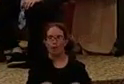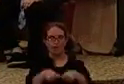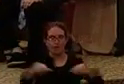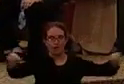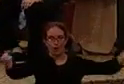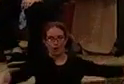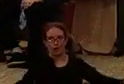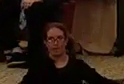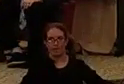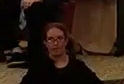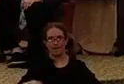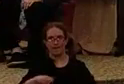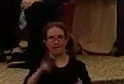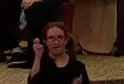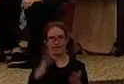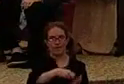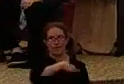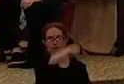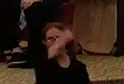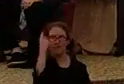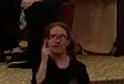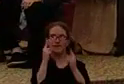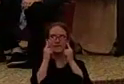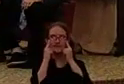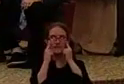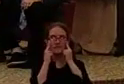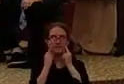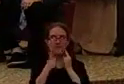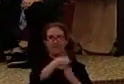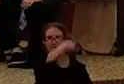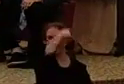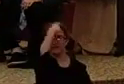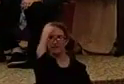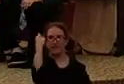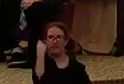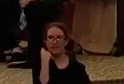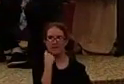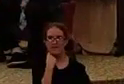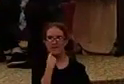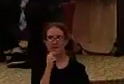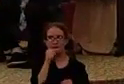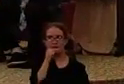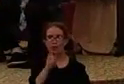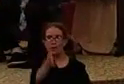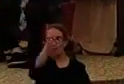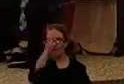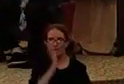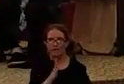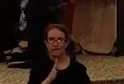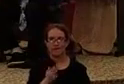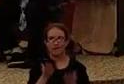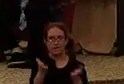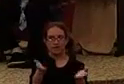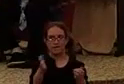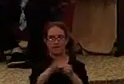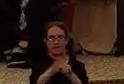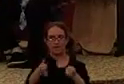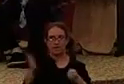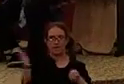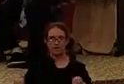altar and I fell on my face. And tears began to run down my cheeks as I told God, I'll give you